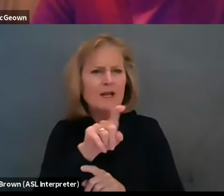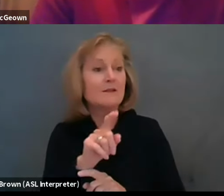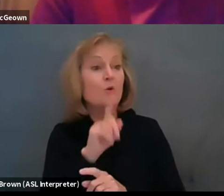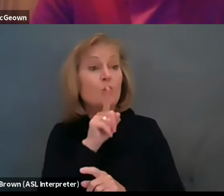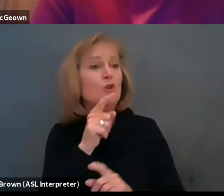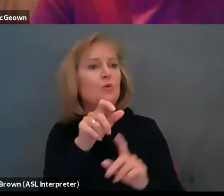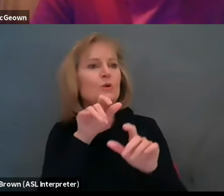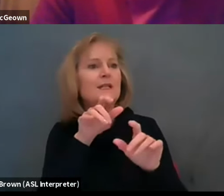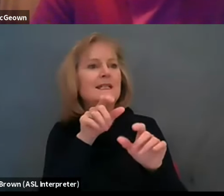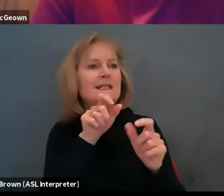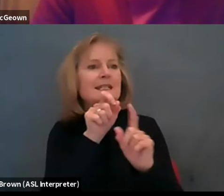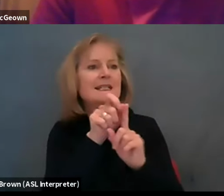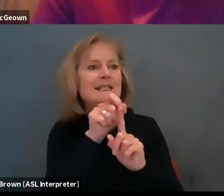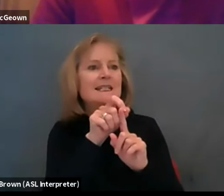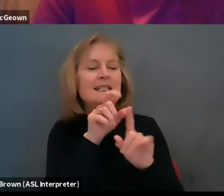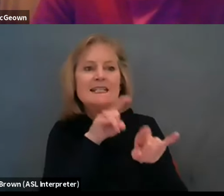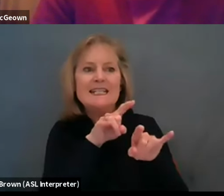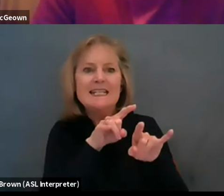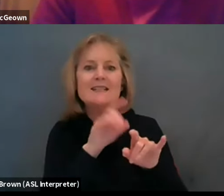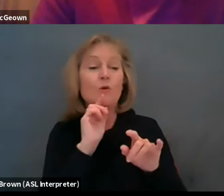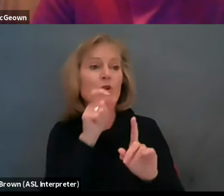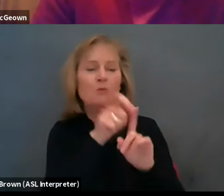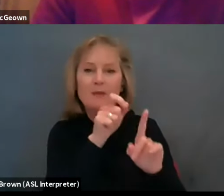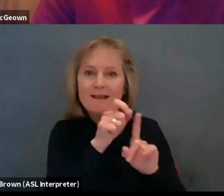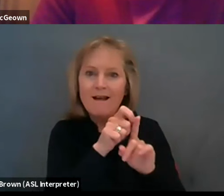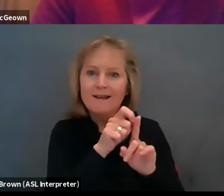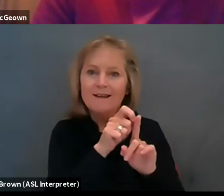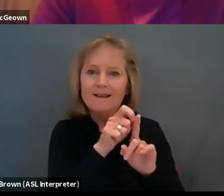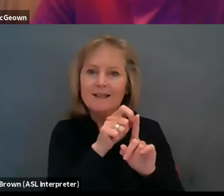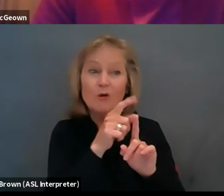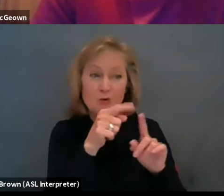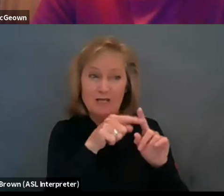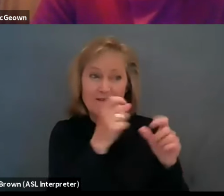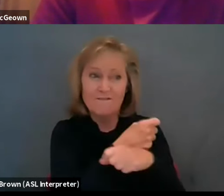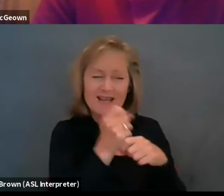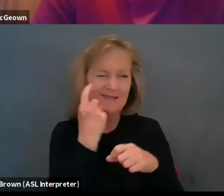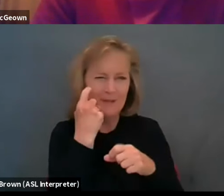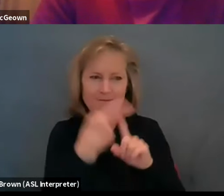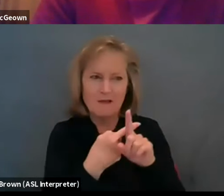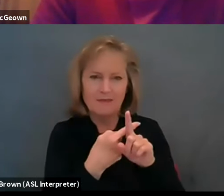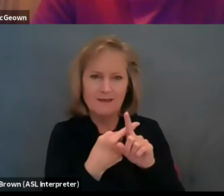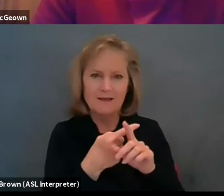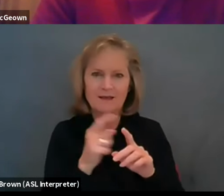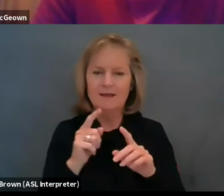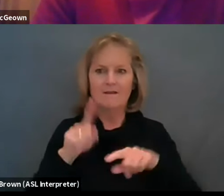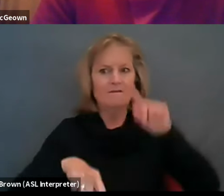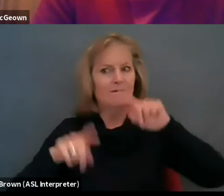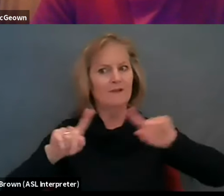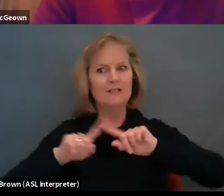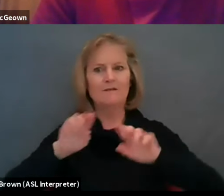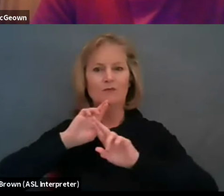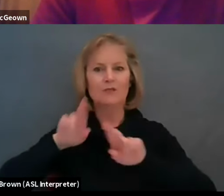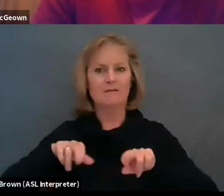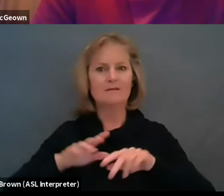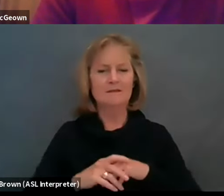you teased? Or were you picked on? Or were you in a fight over the past month? And you get very different